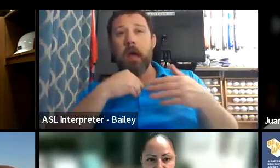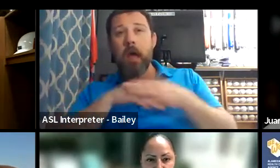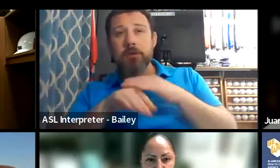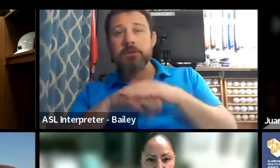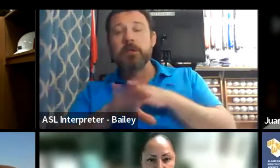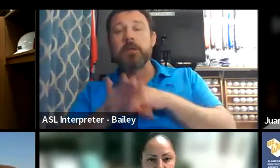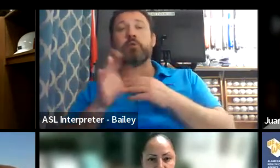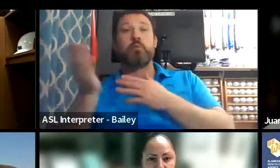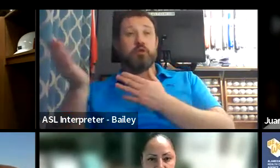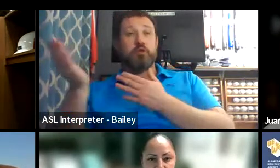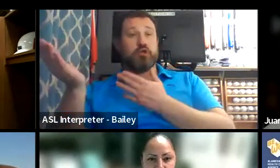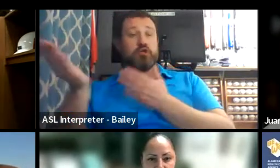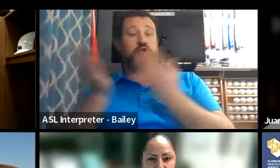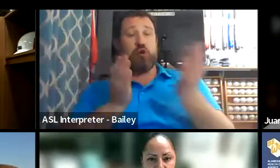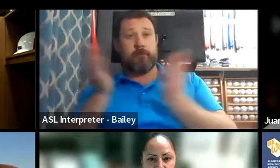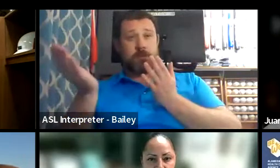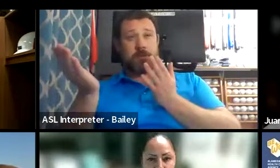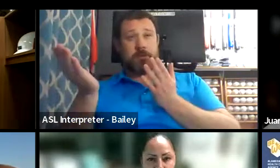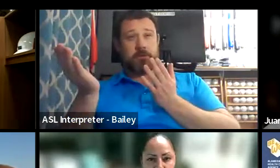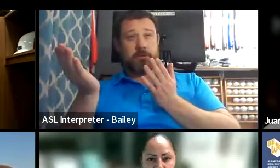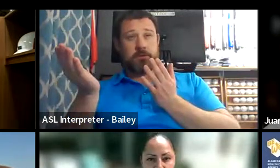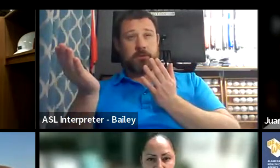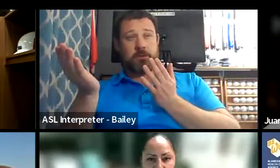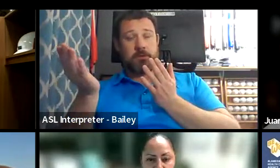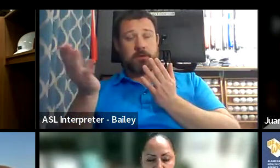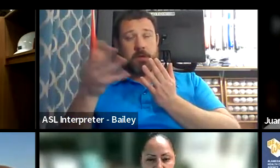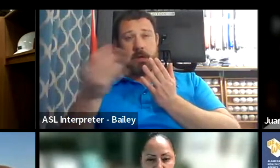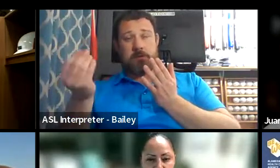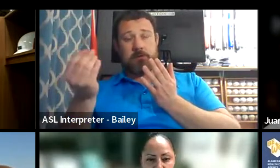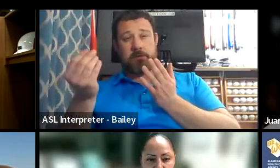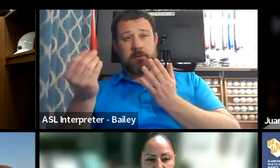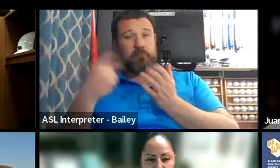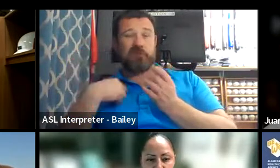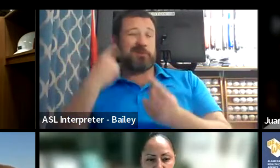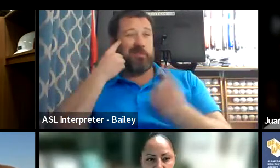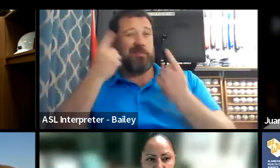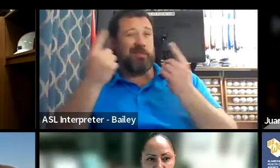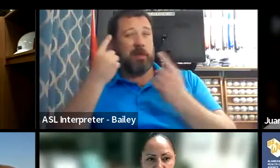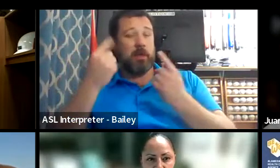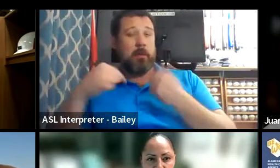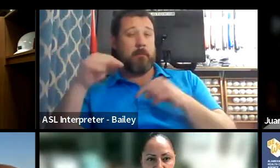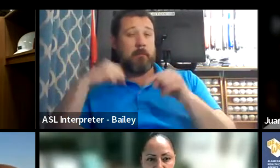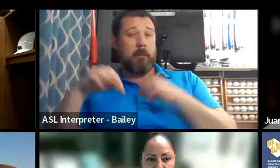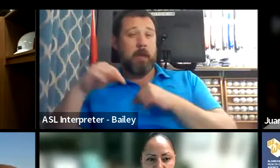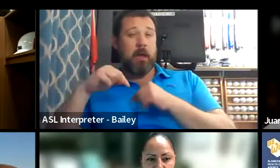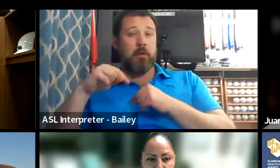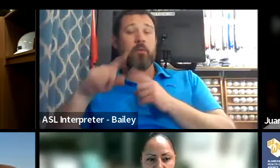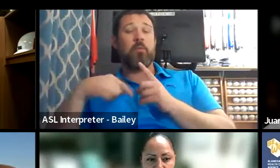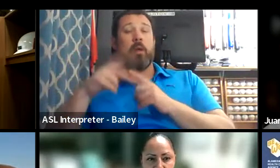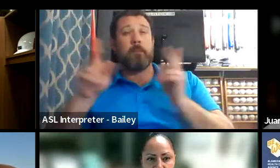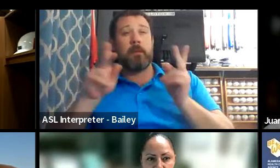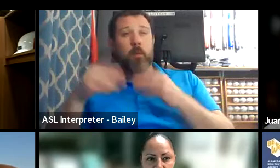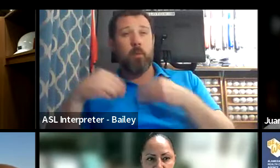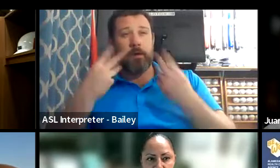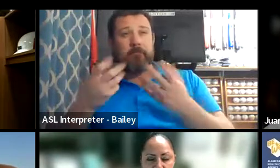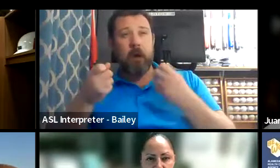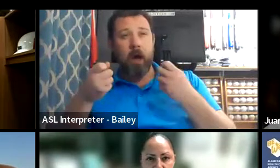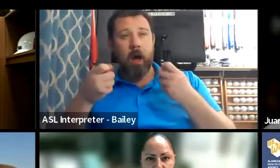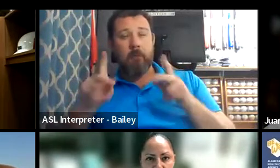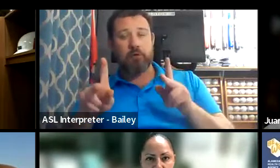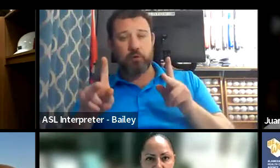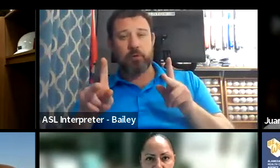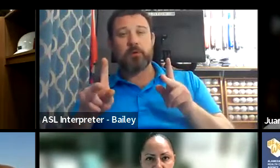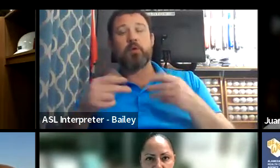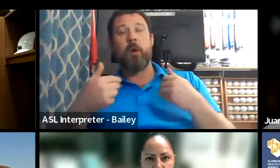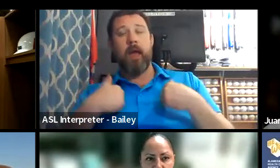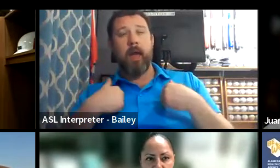these services? And I'm just thinking back to when people were giving the opportunity to